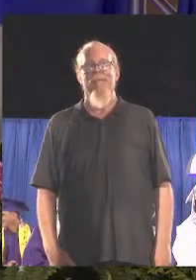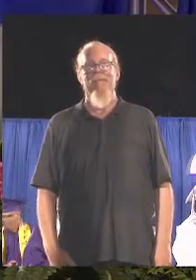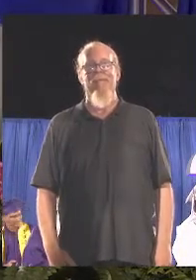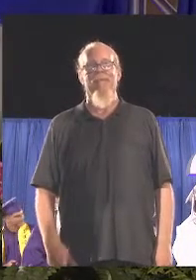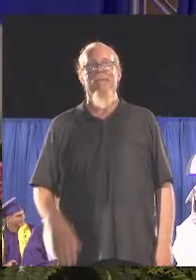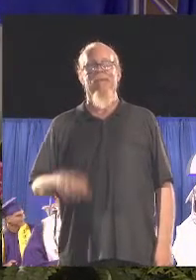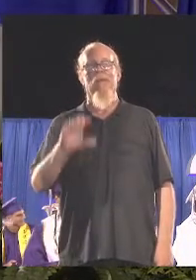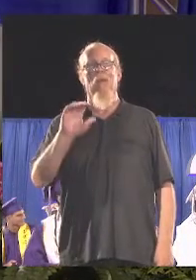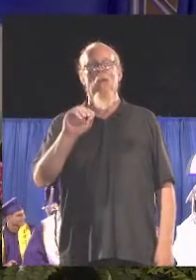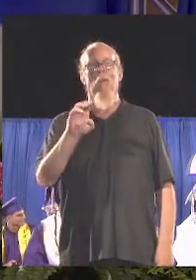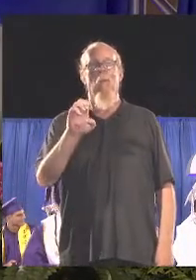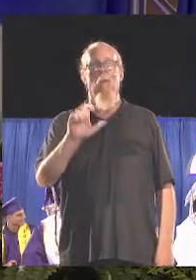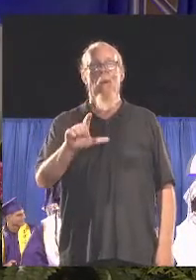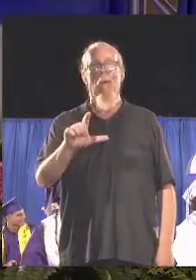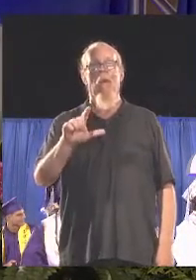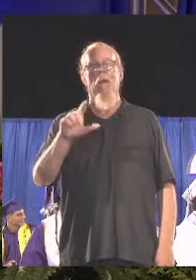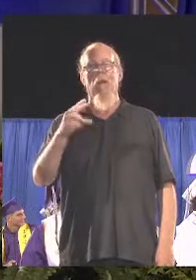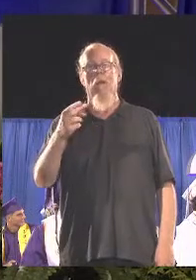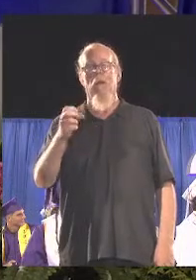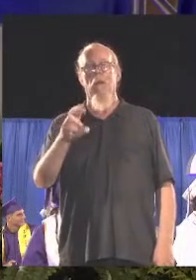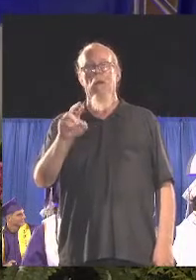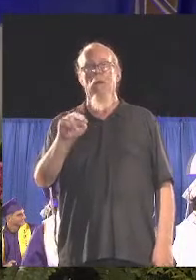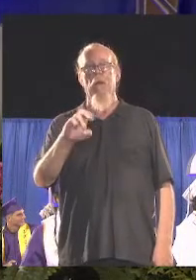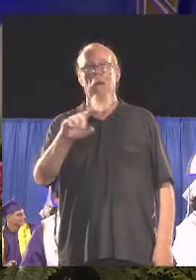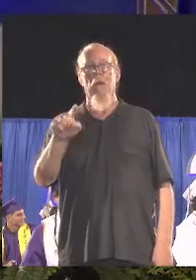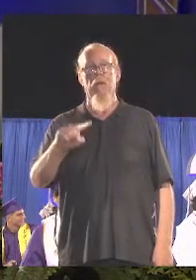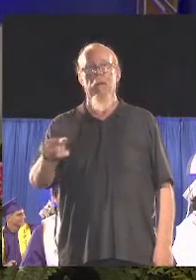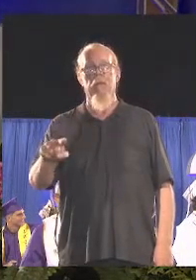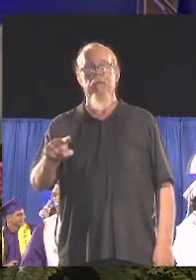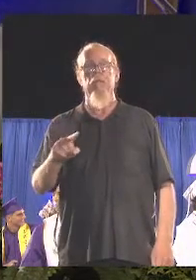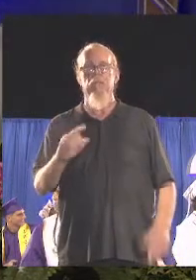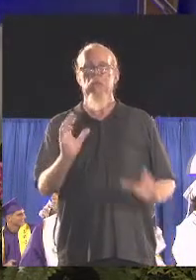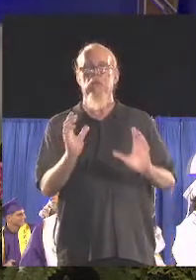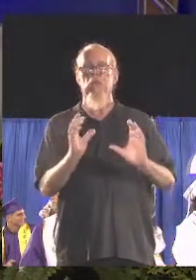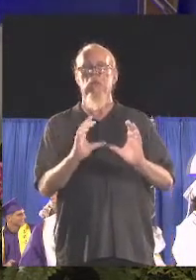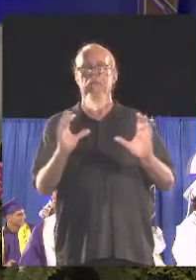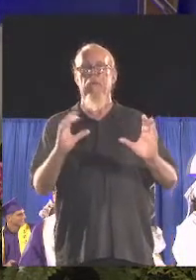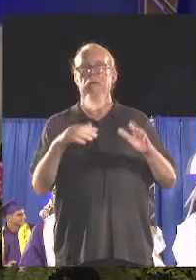Joel Hernandez, Certified Entrepreneurship and Small Business.